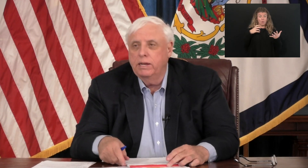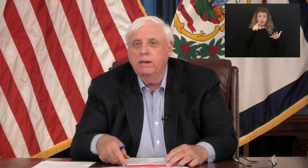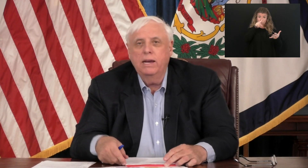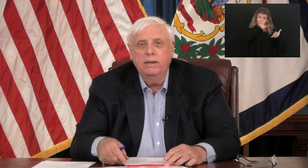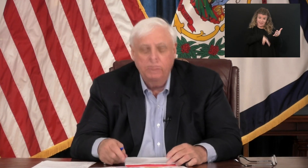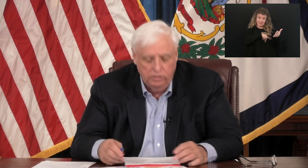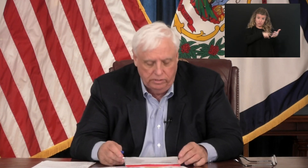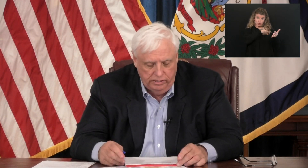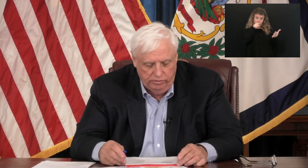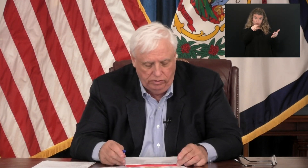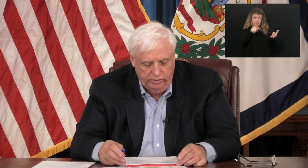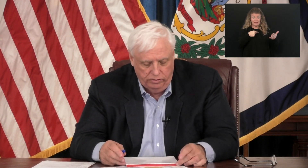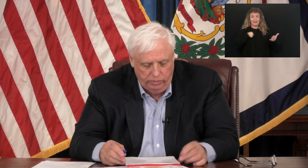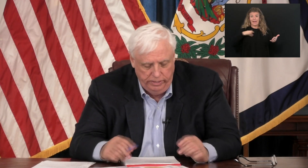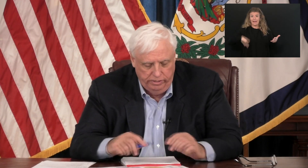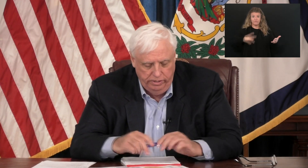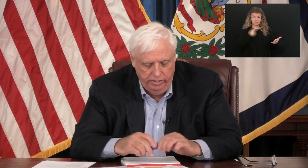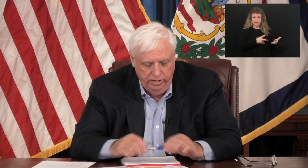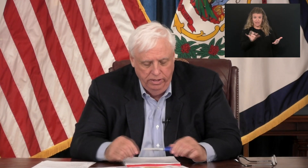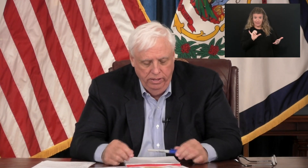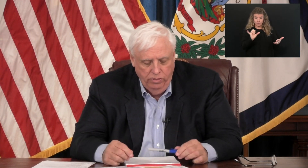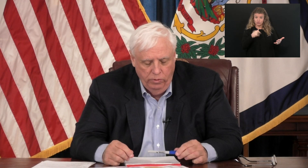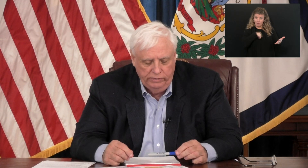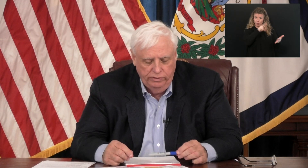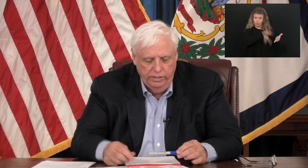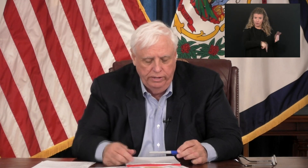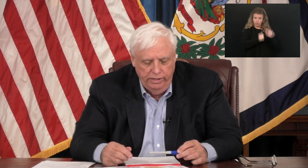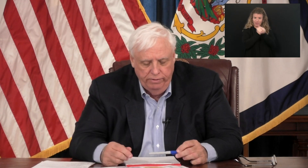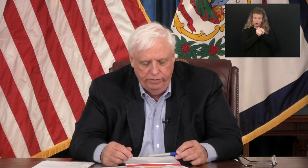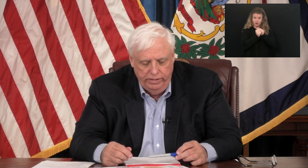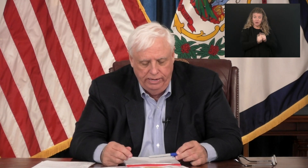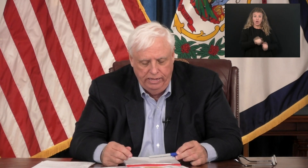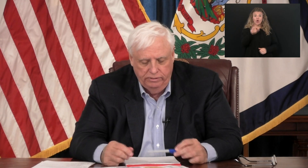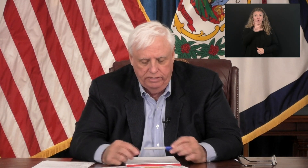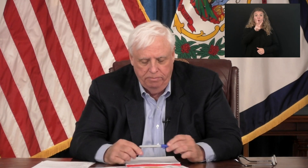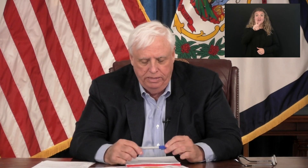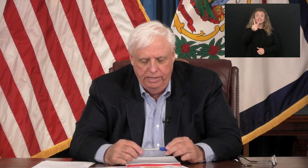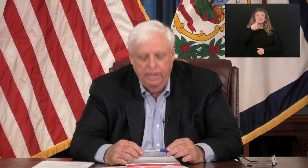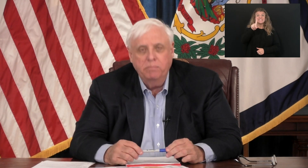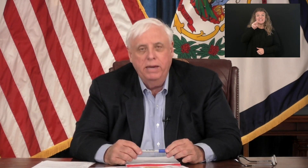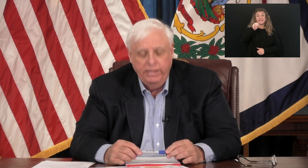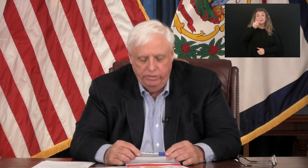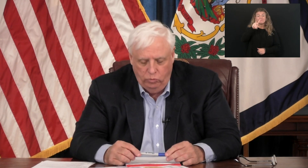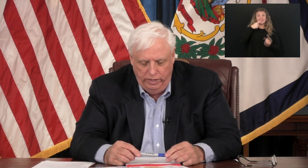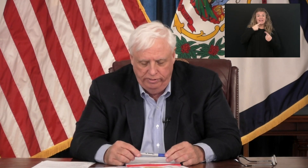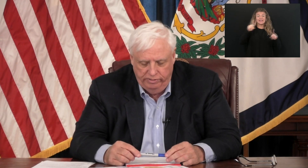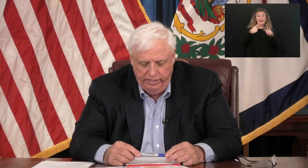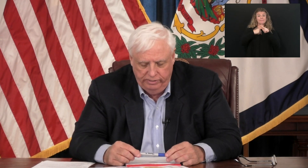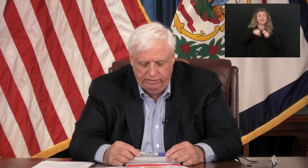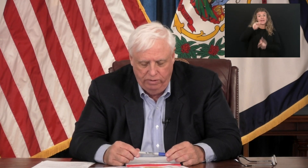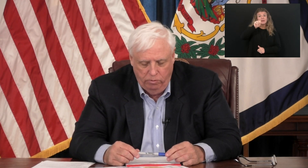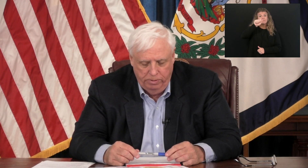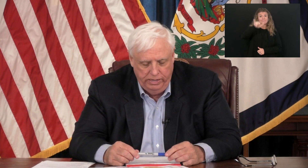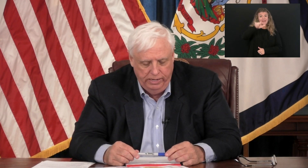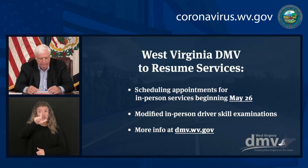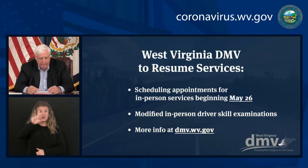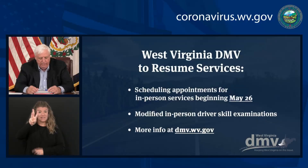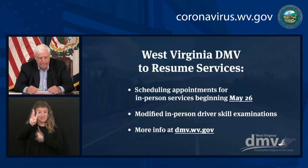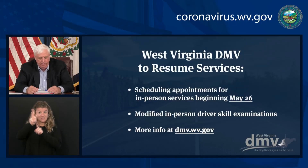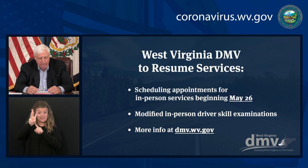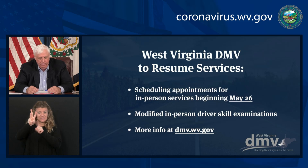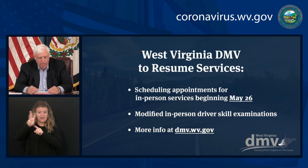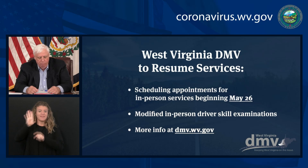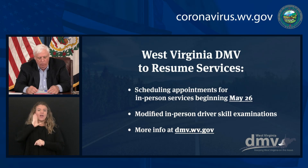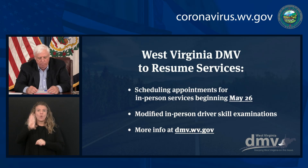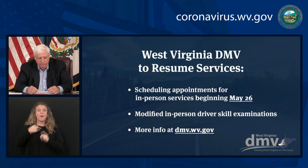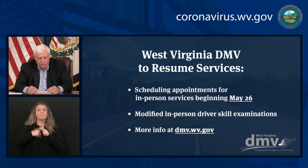because I haven't looked at this, so I'll just read it to you. The West Virginia DMV announced that beginning May the 26th, they will begin